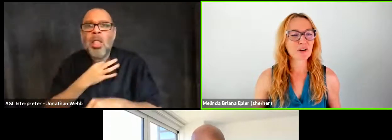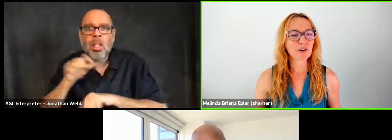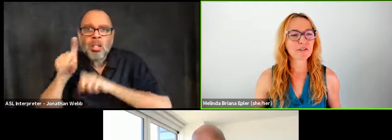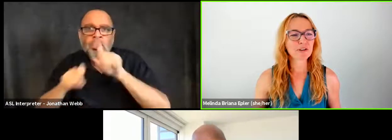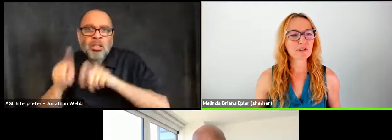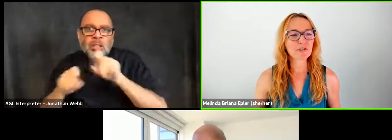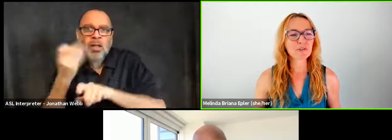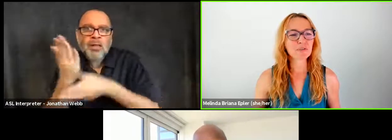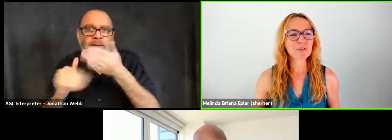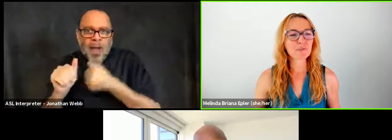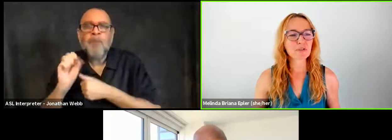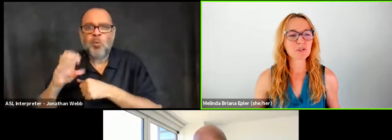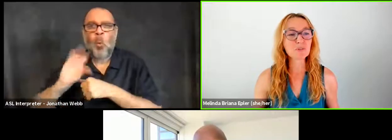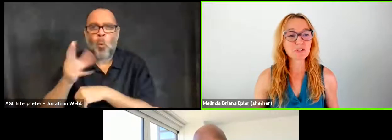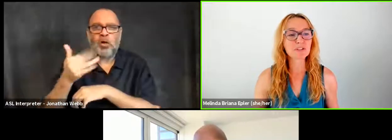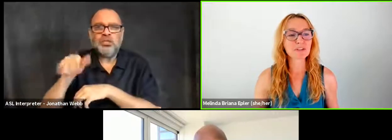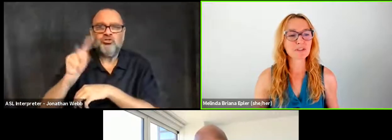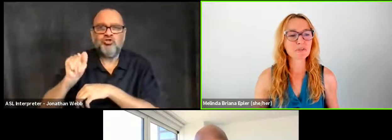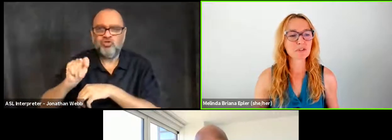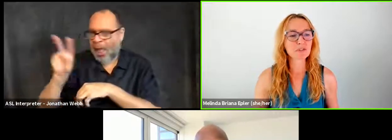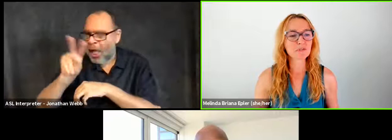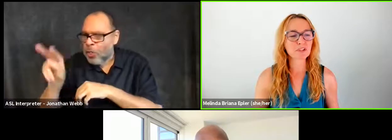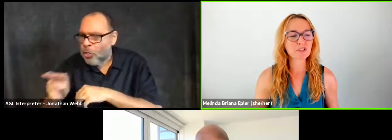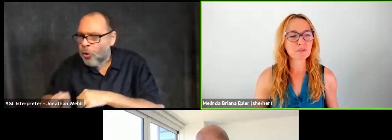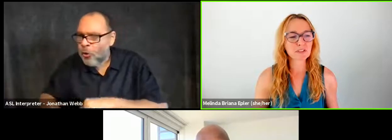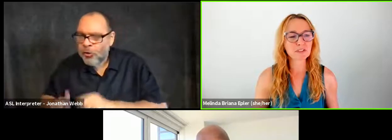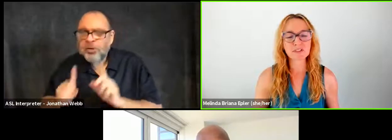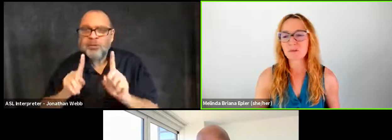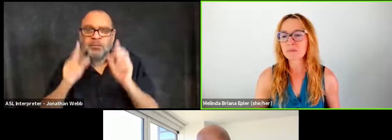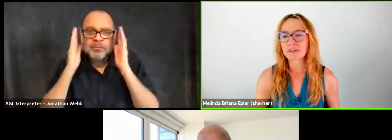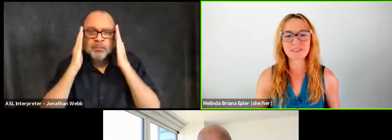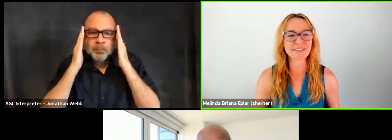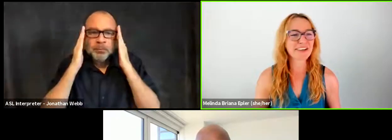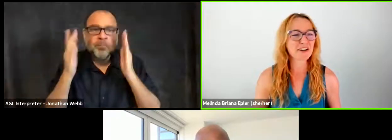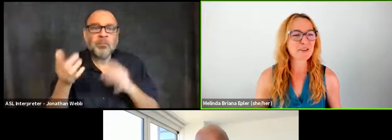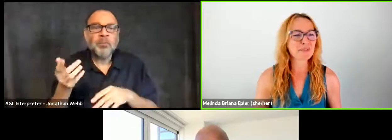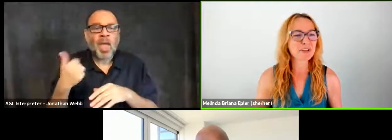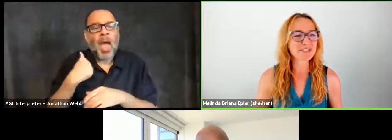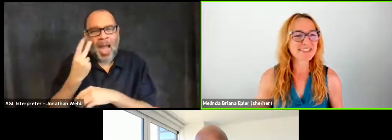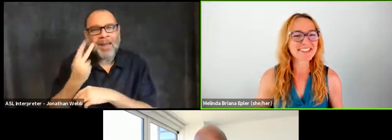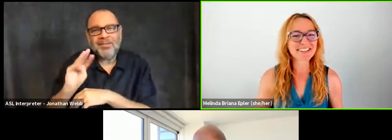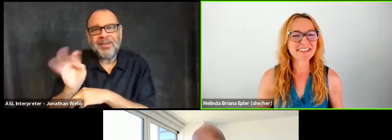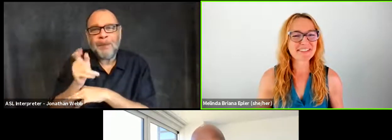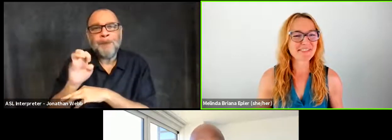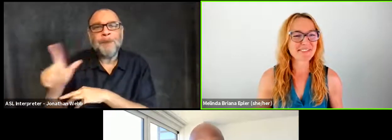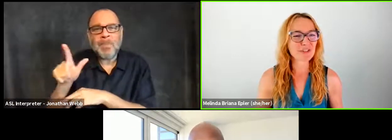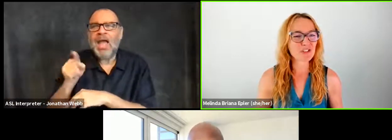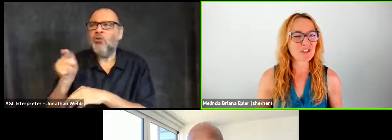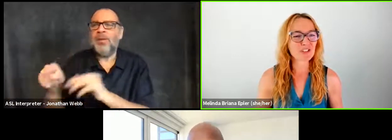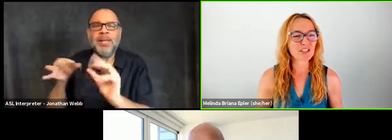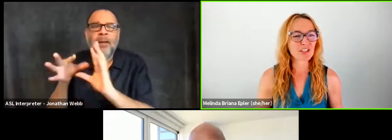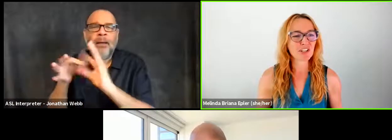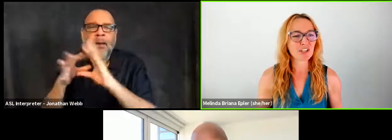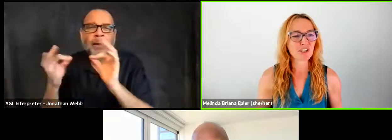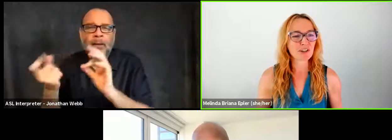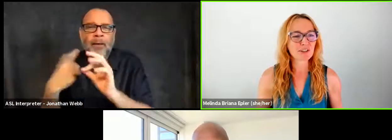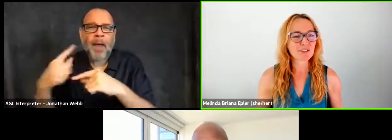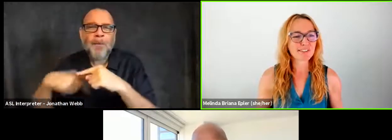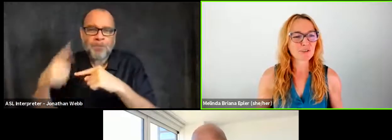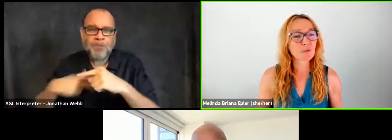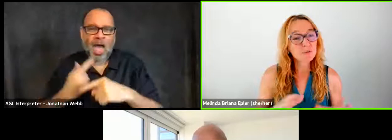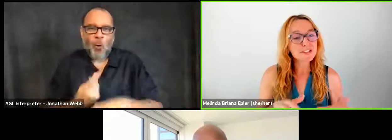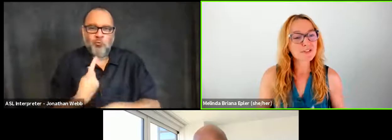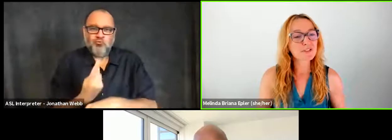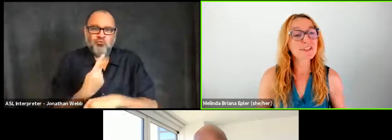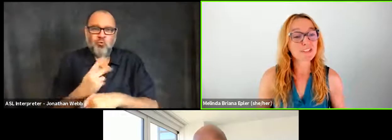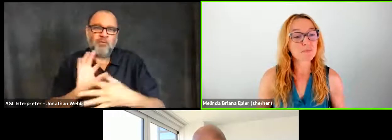All right. Since we just talked about our relationship, let's go with Michael, our friend Michael's question,